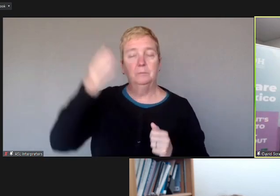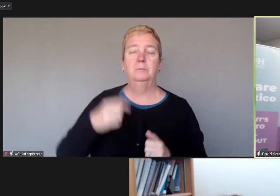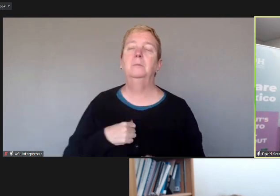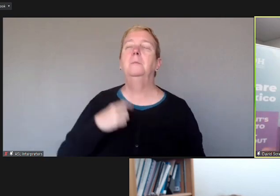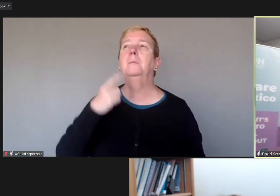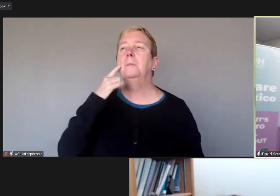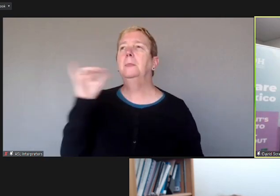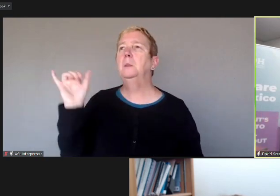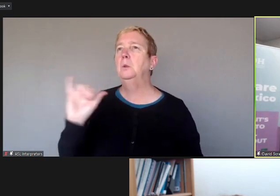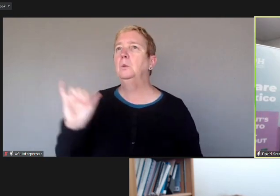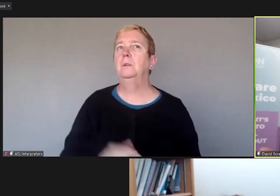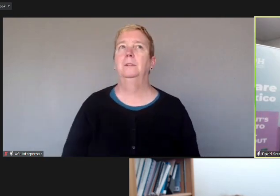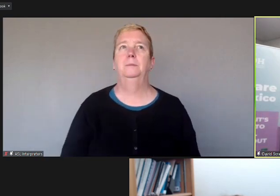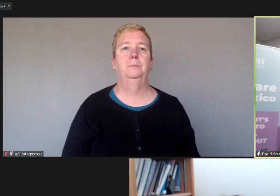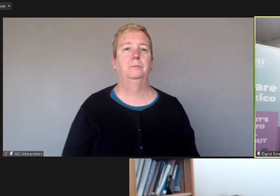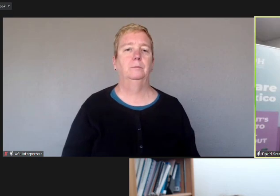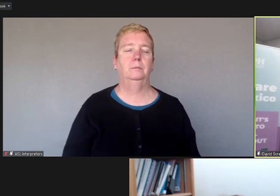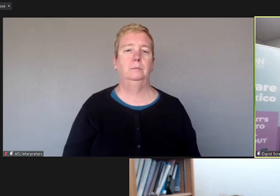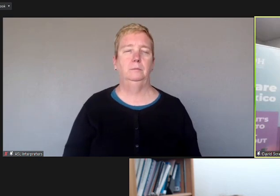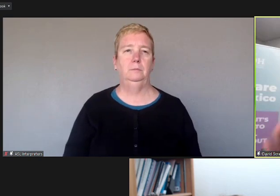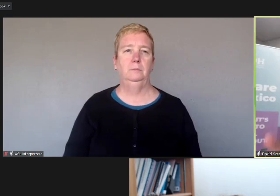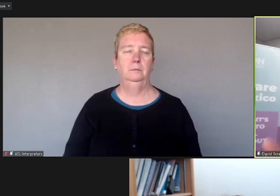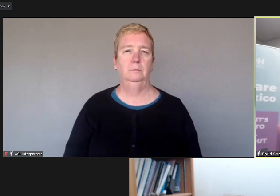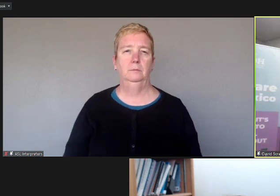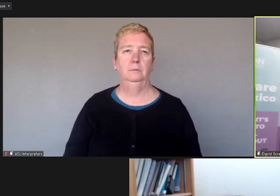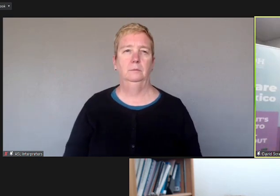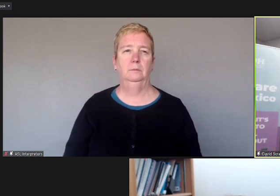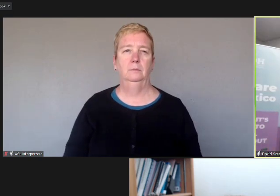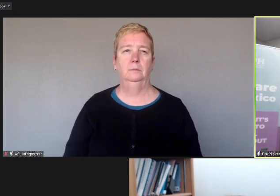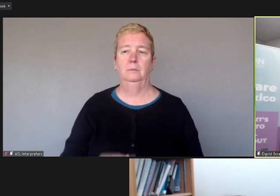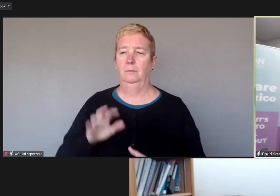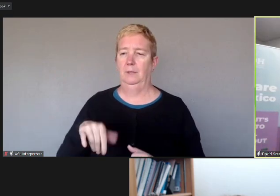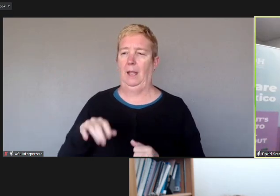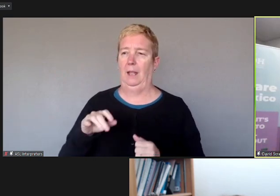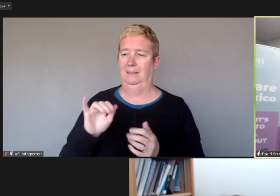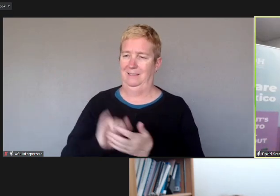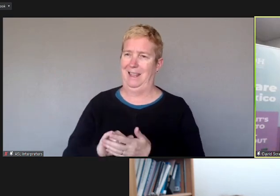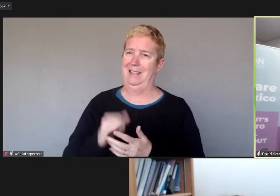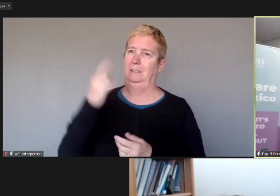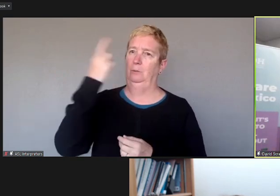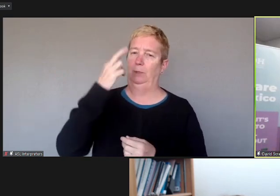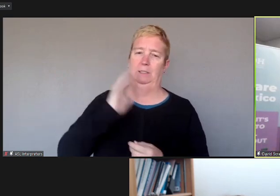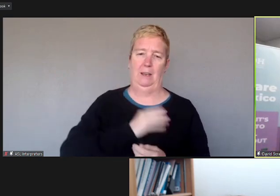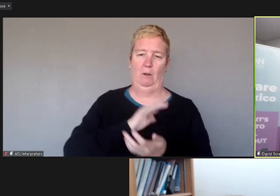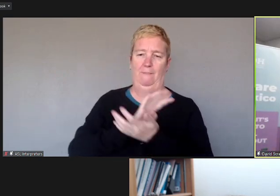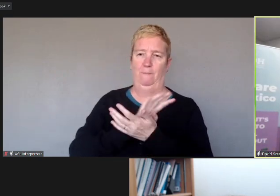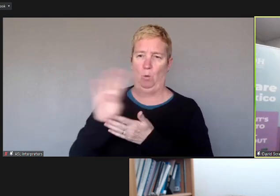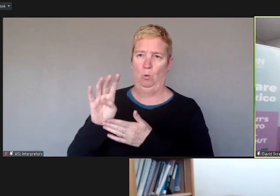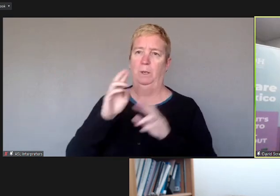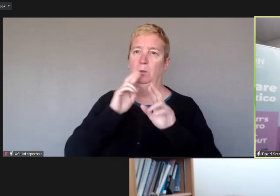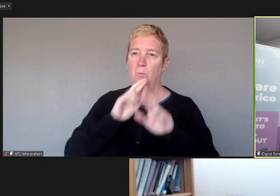to the reason why our 4-week report has so many caveats